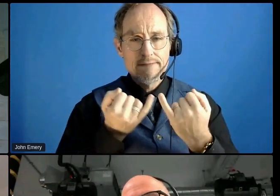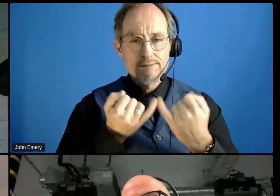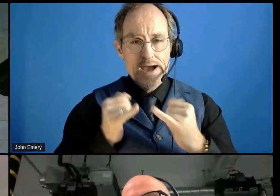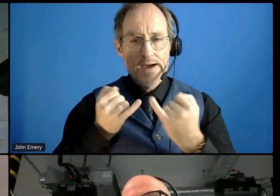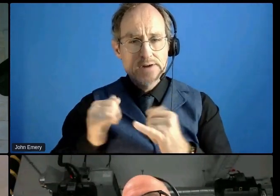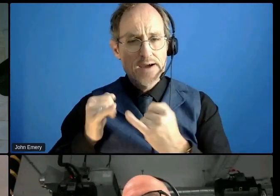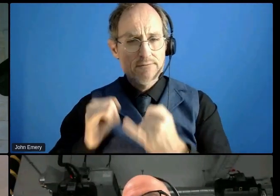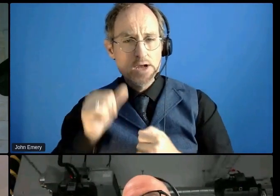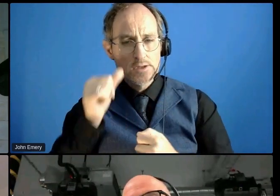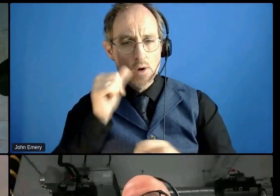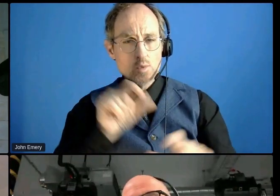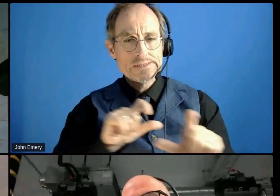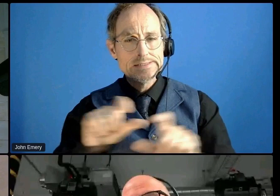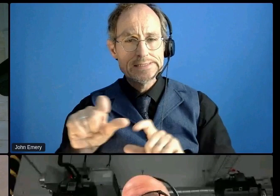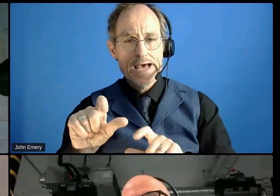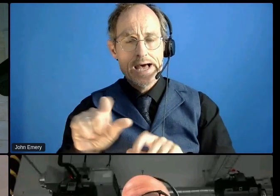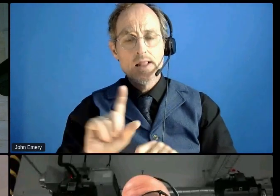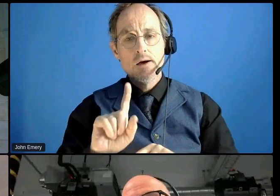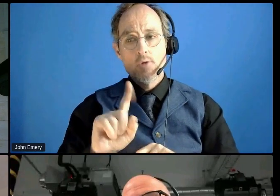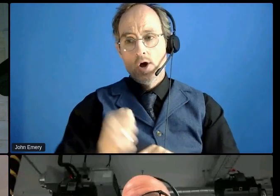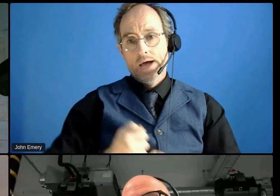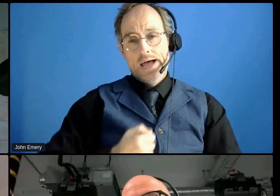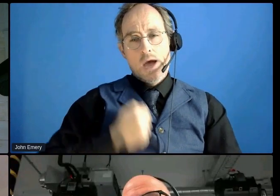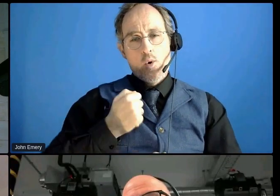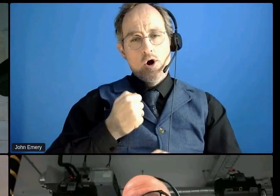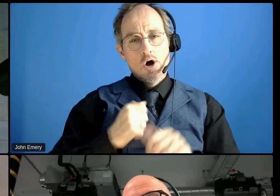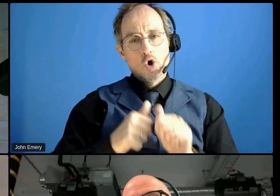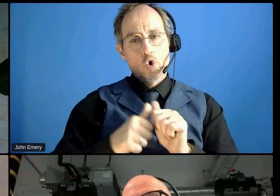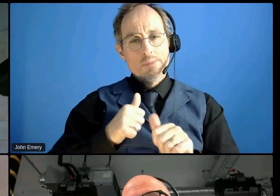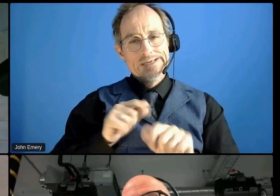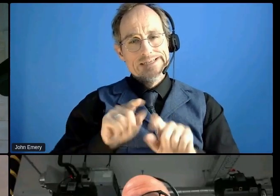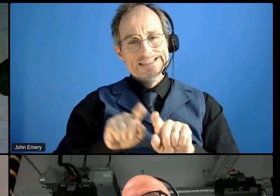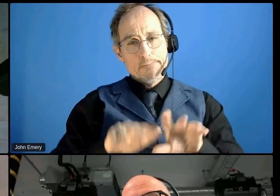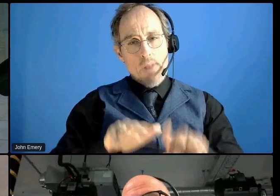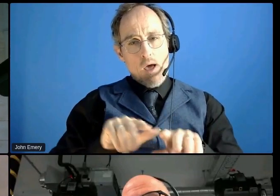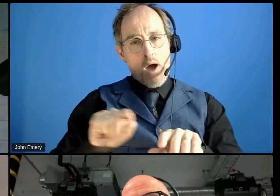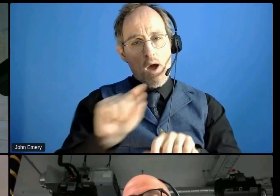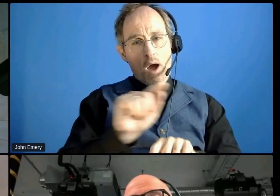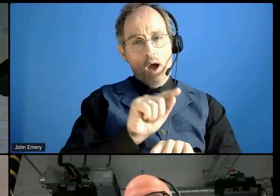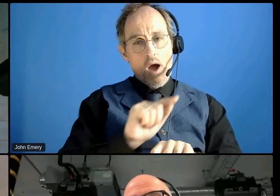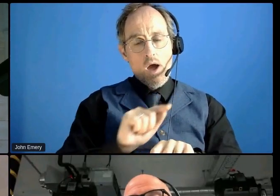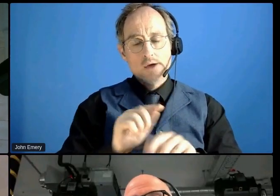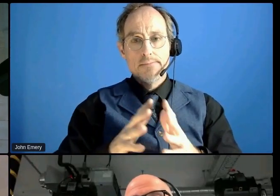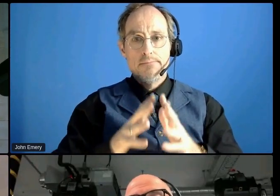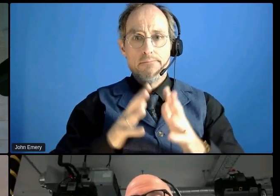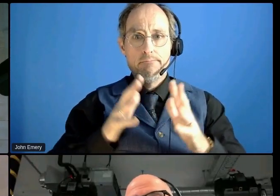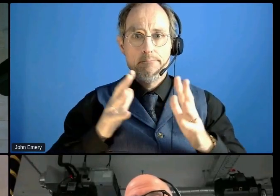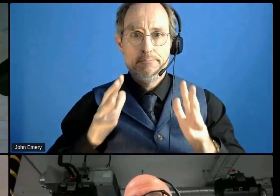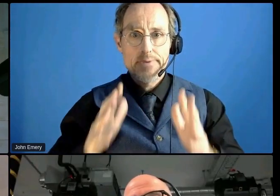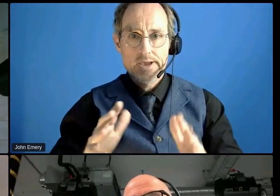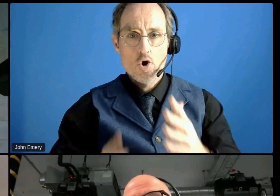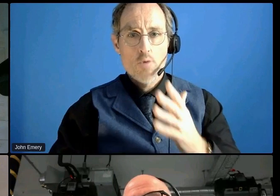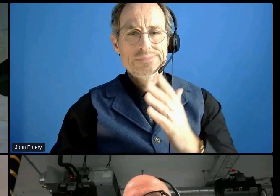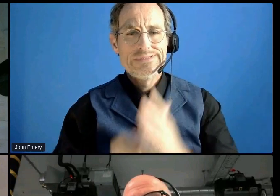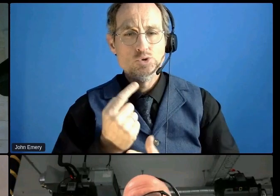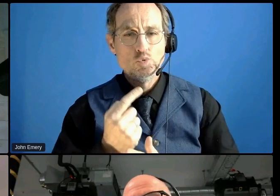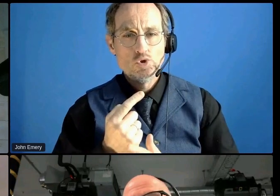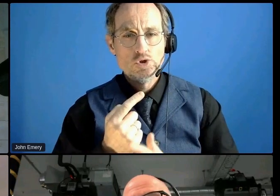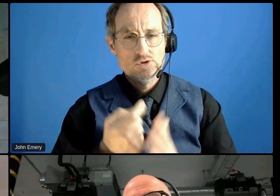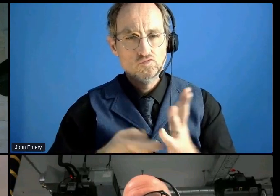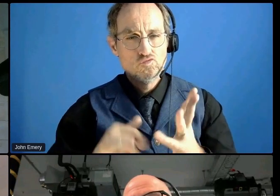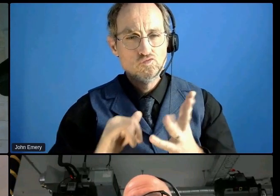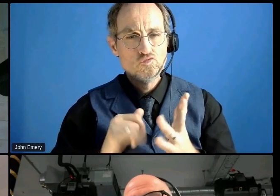loving this. So this is just being rolled out at the moment. So I'll need to update you on how it goes. But the fact that the business have gone, yes, we want everyone to do